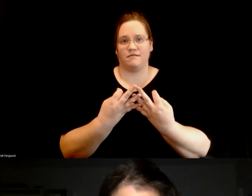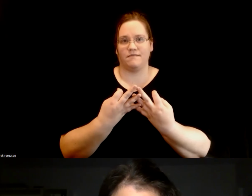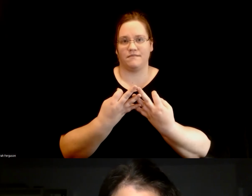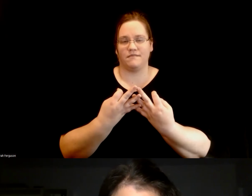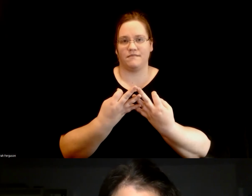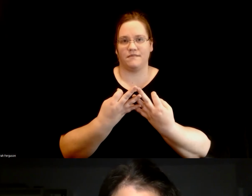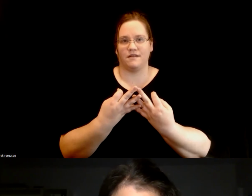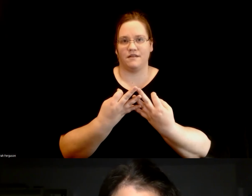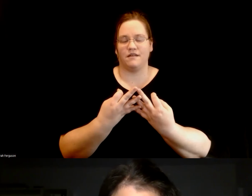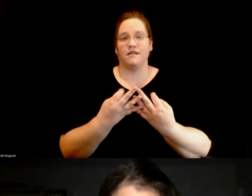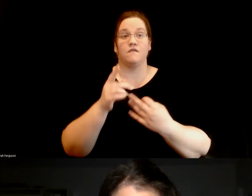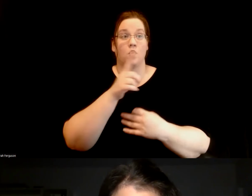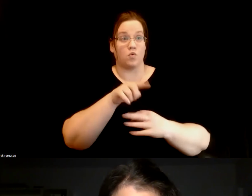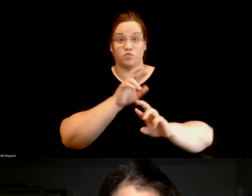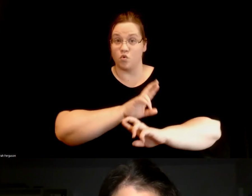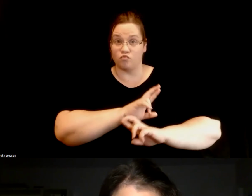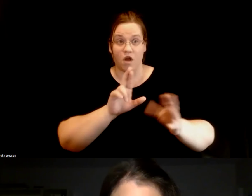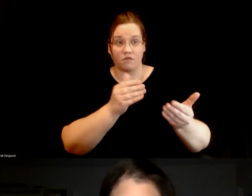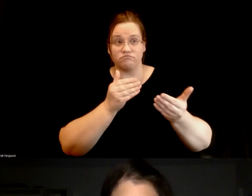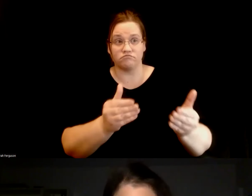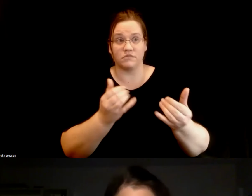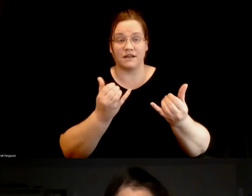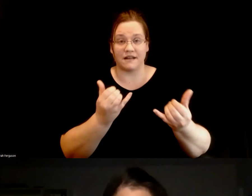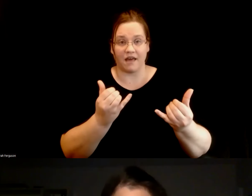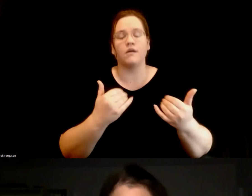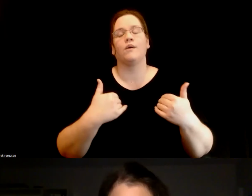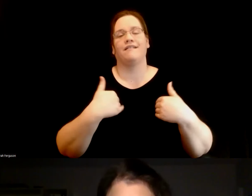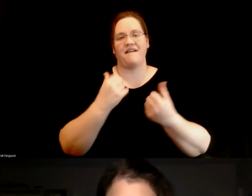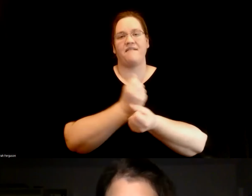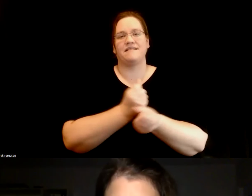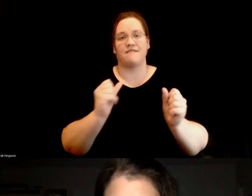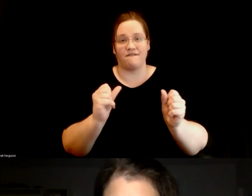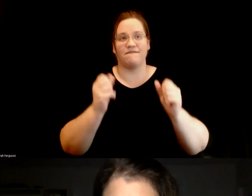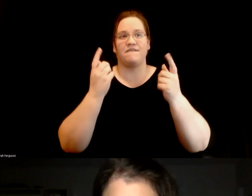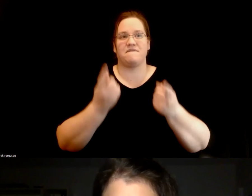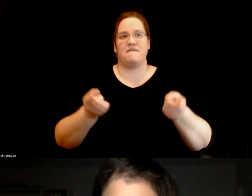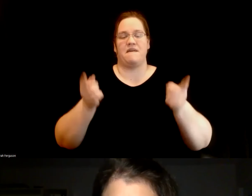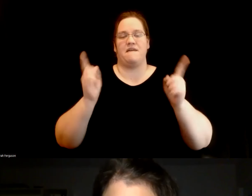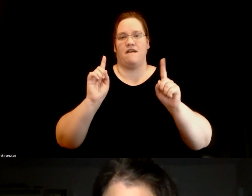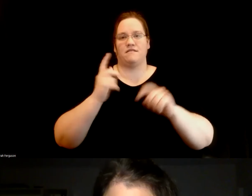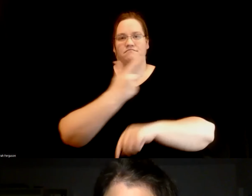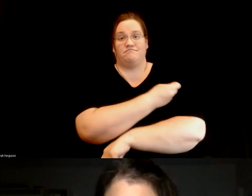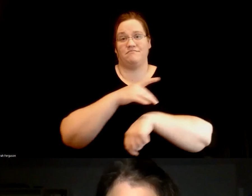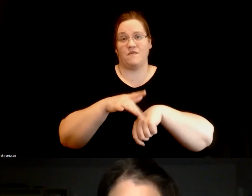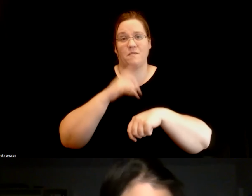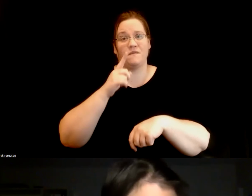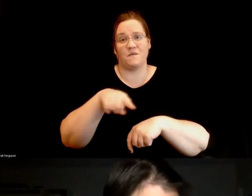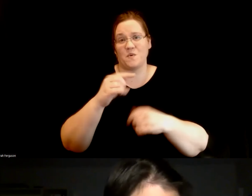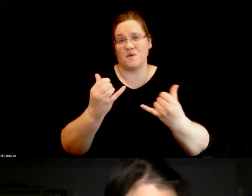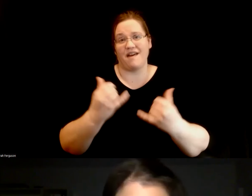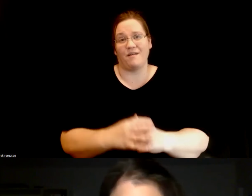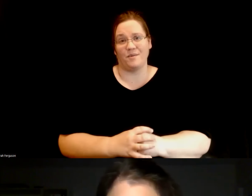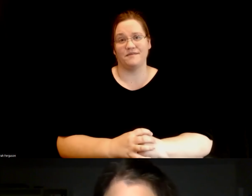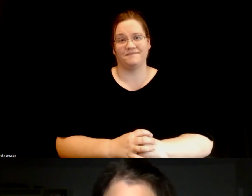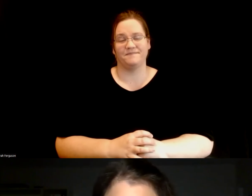for those of you that are ready to vaccinate, we have a safe and effective vaccine available for you now.